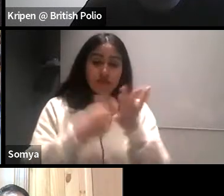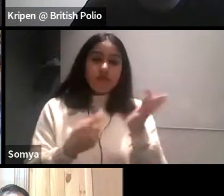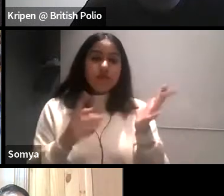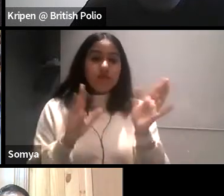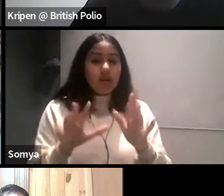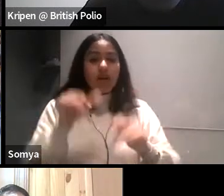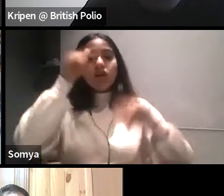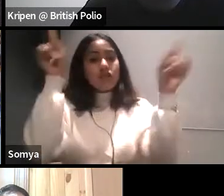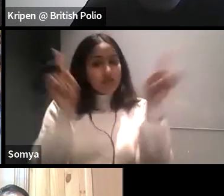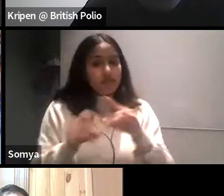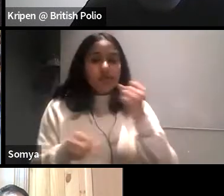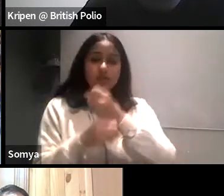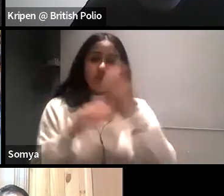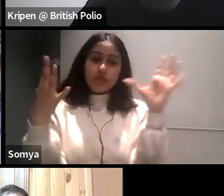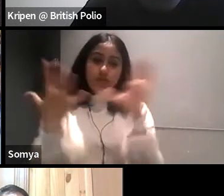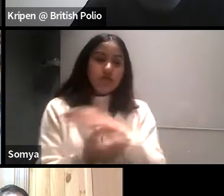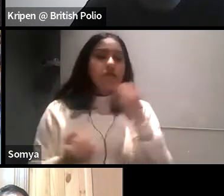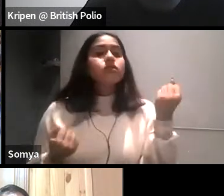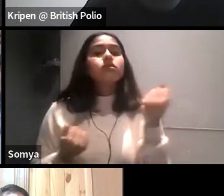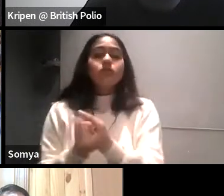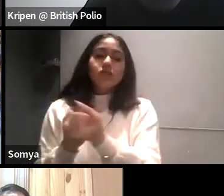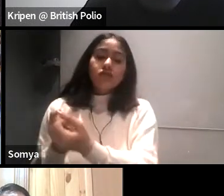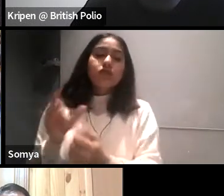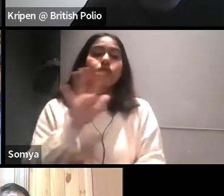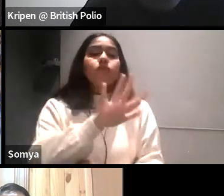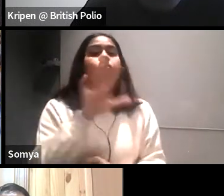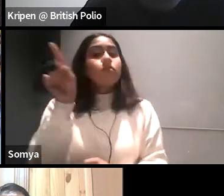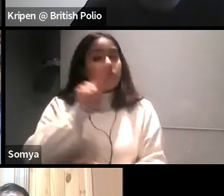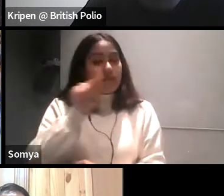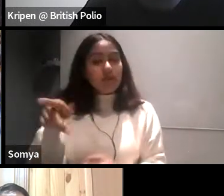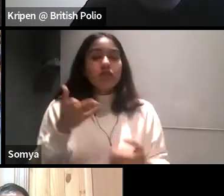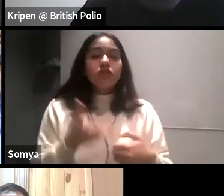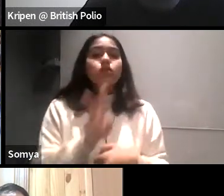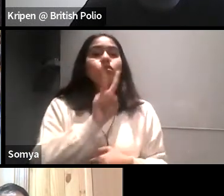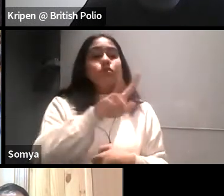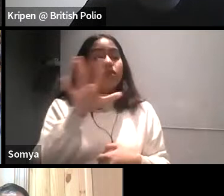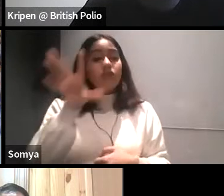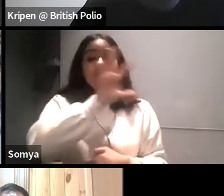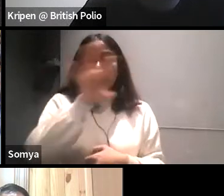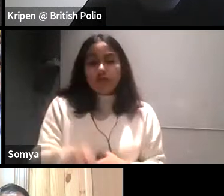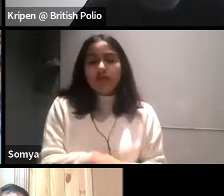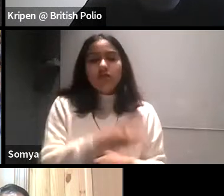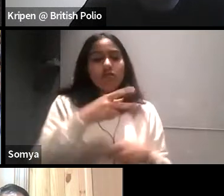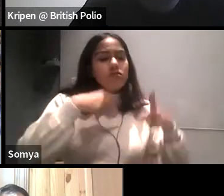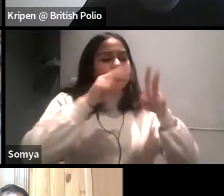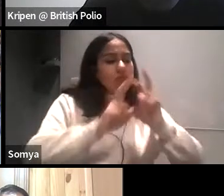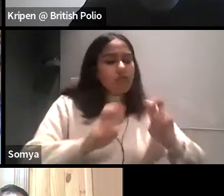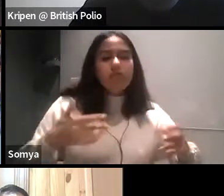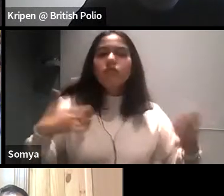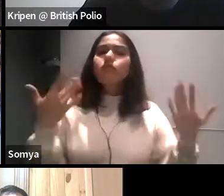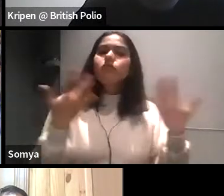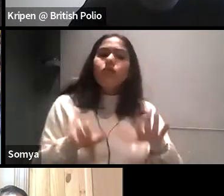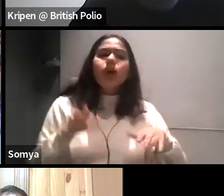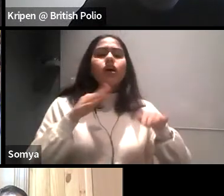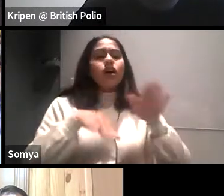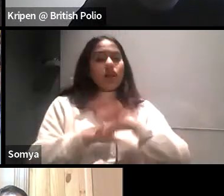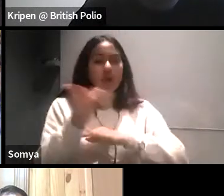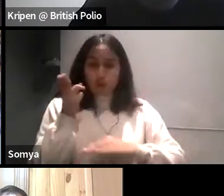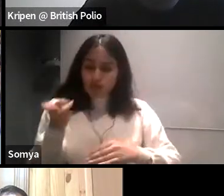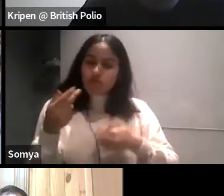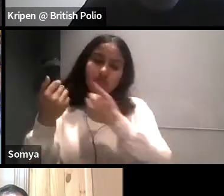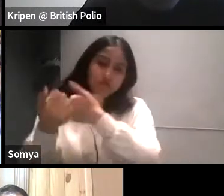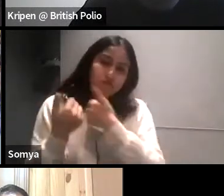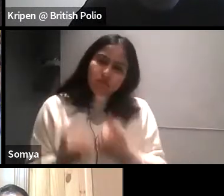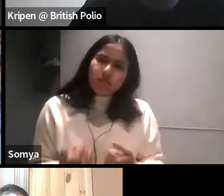who supports globally. 55% of our trainees from these 24 centers are absorbed in the IT sector. Hospitality is another great